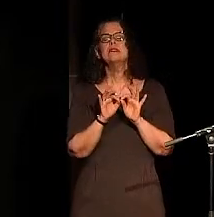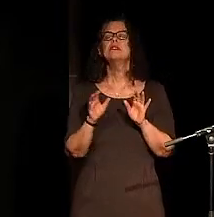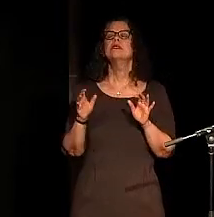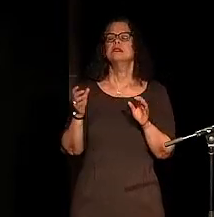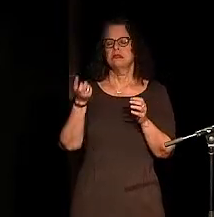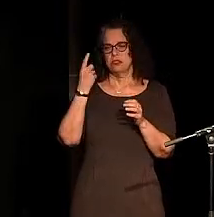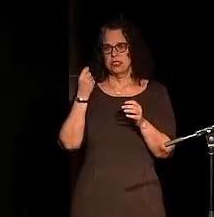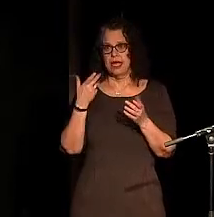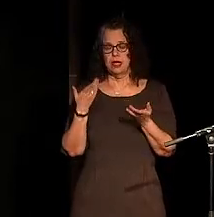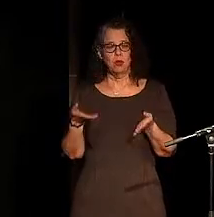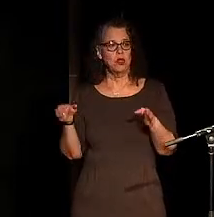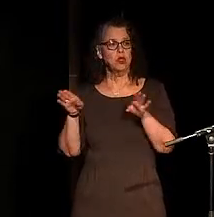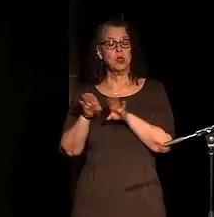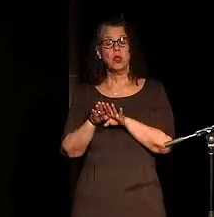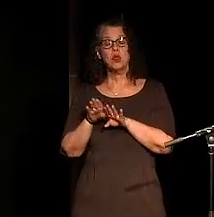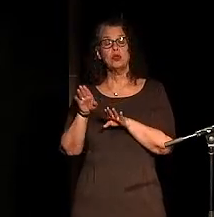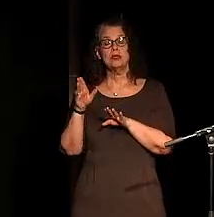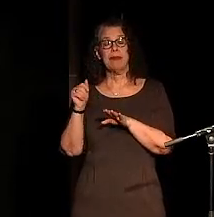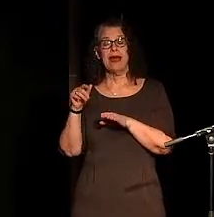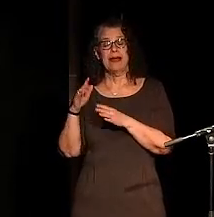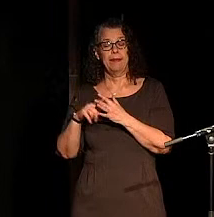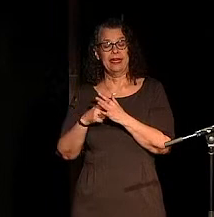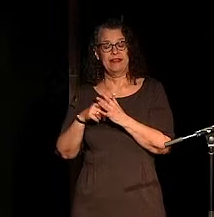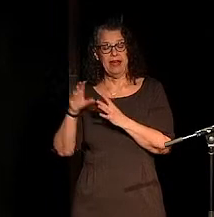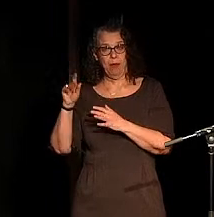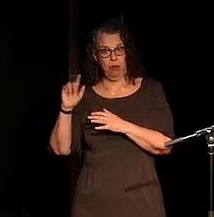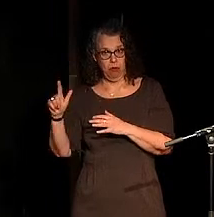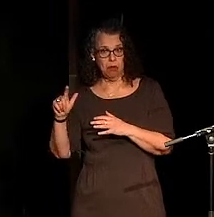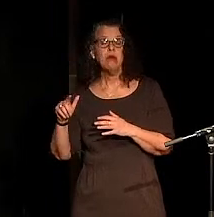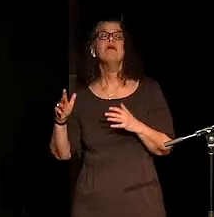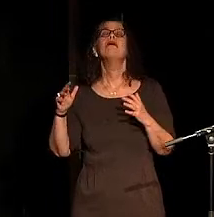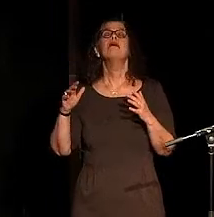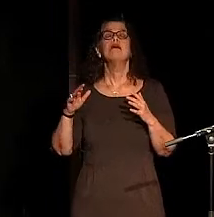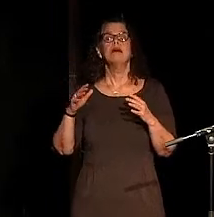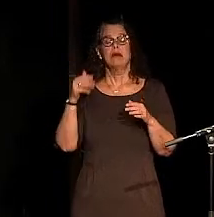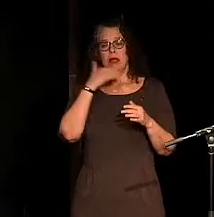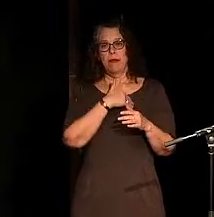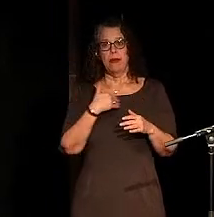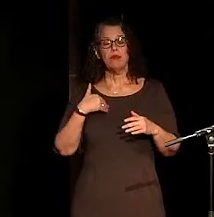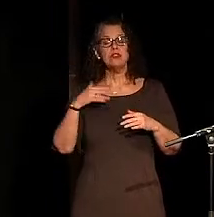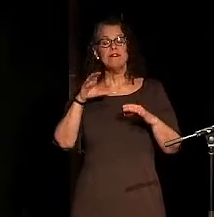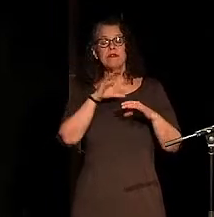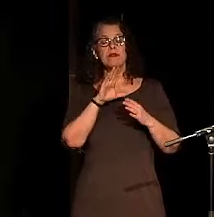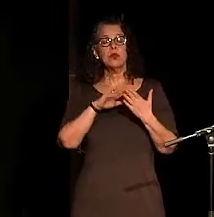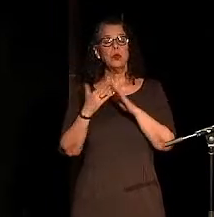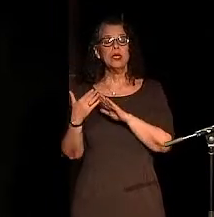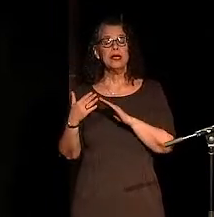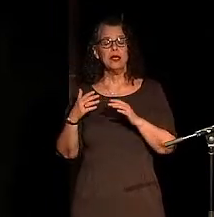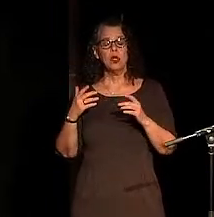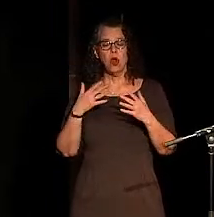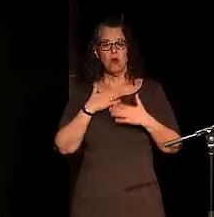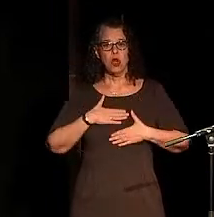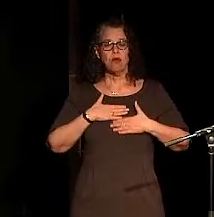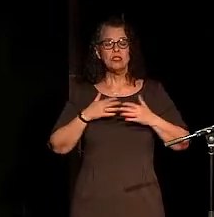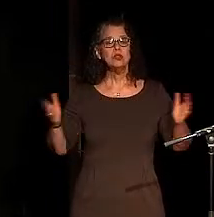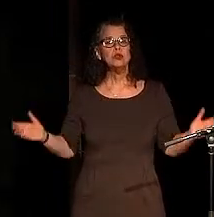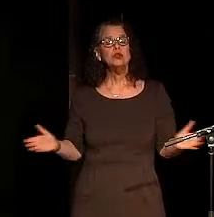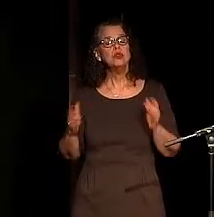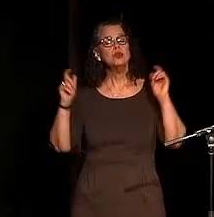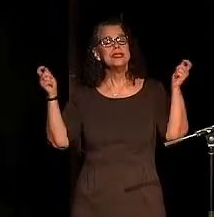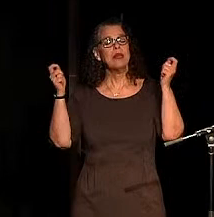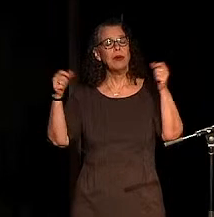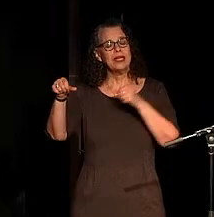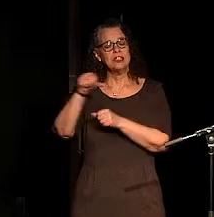will be closed by early April. Members of our community are encouraged to celebrate each other throughout Women's History